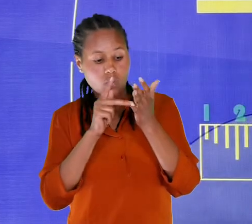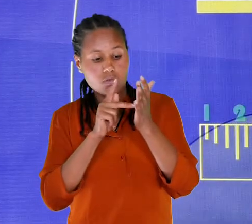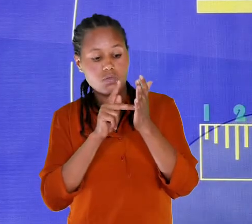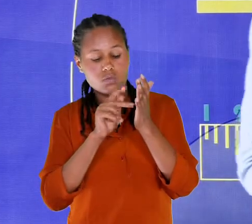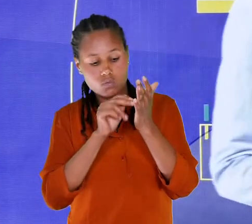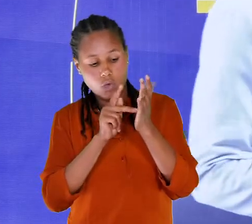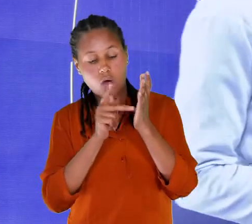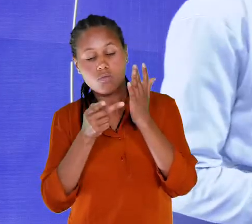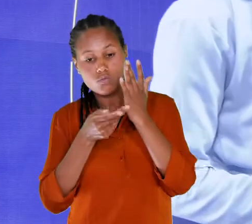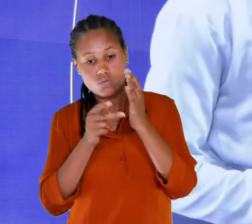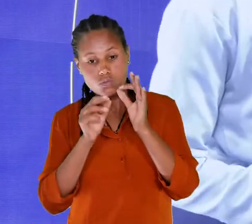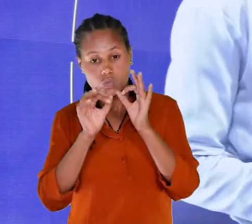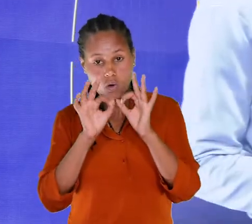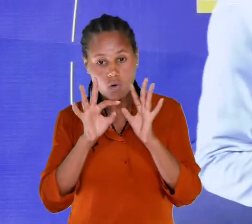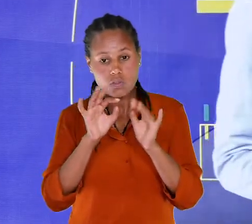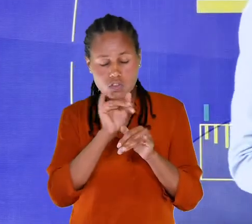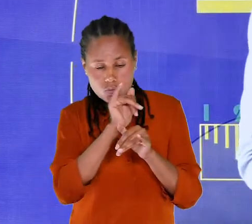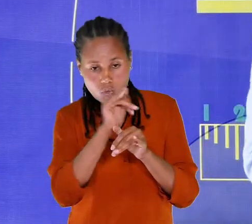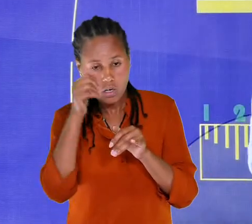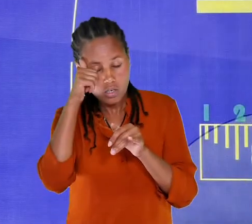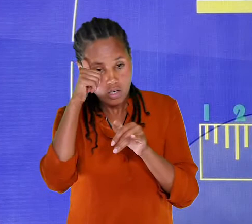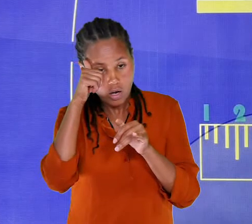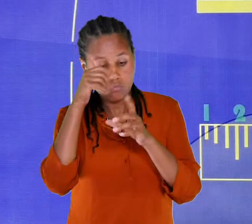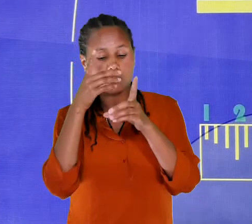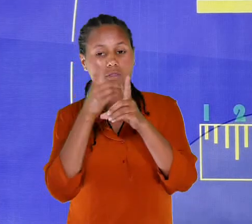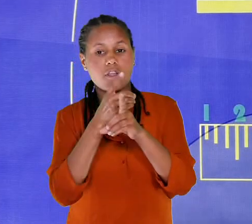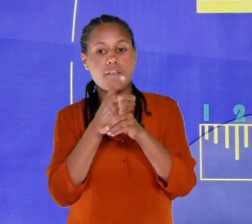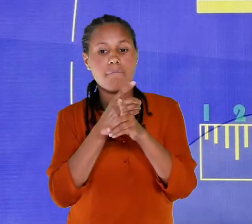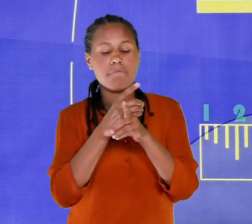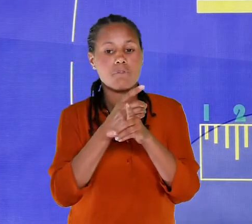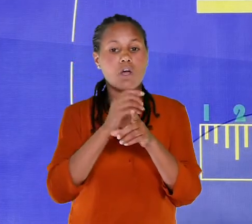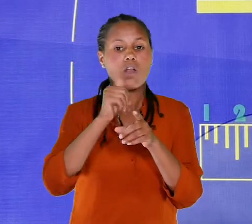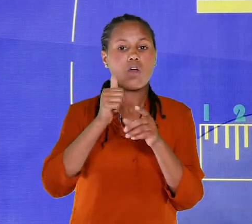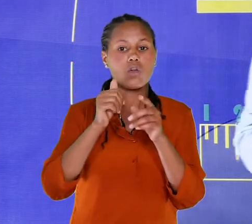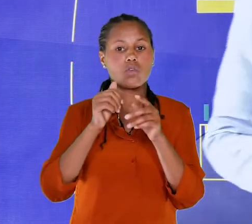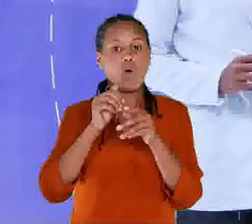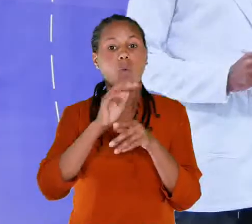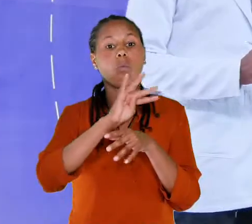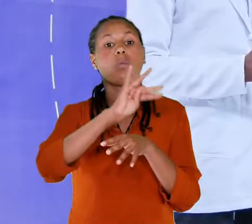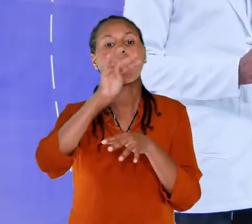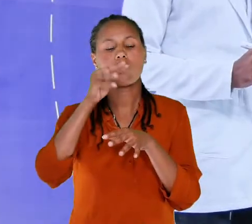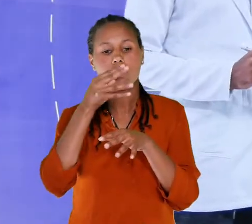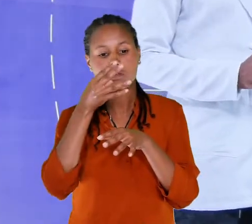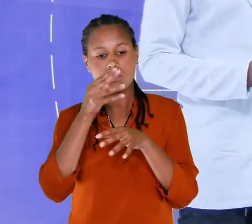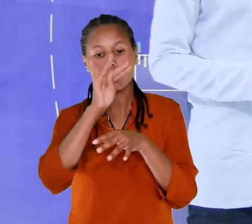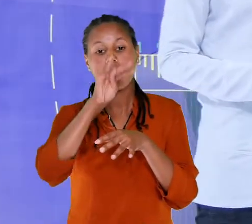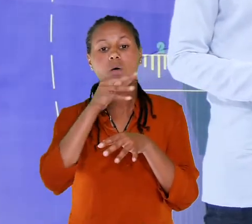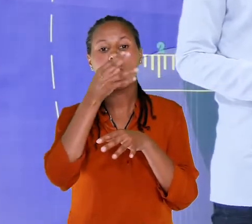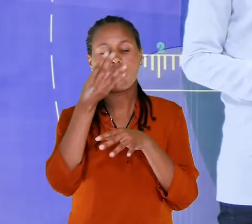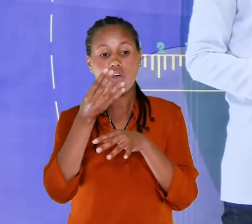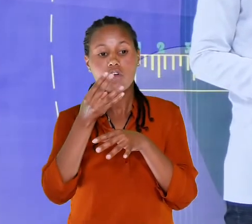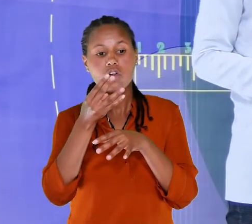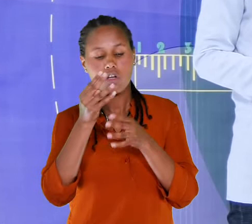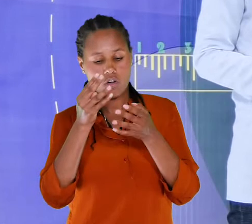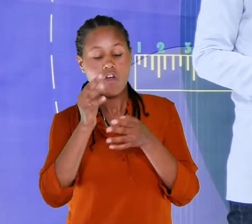create like this. Here, fill out the table with your own study plan. Then write